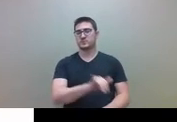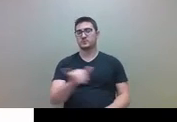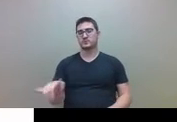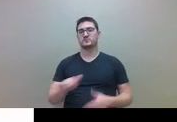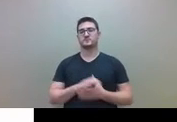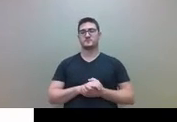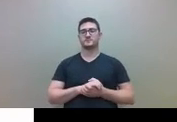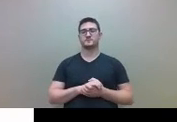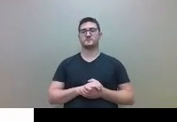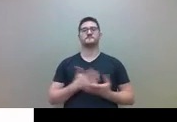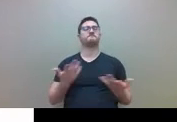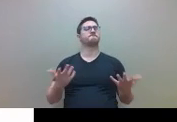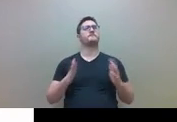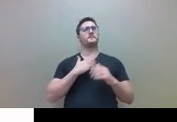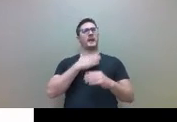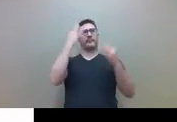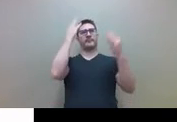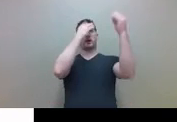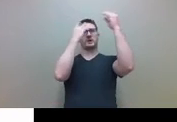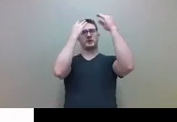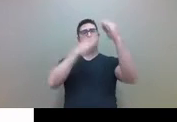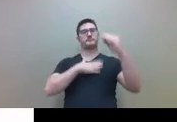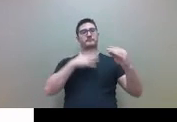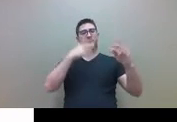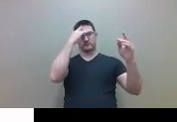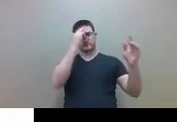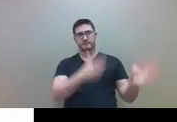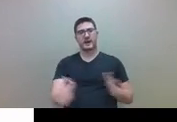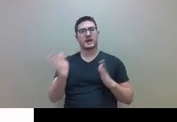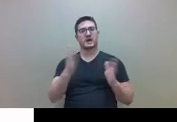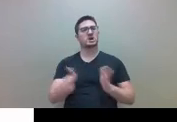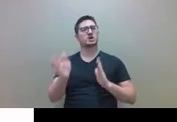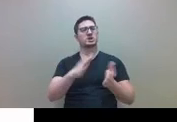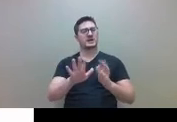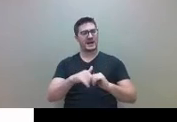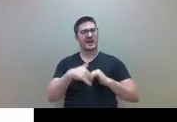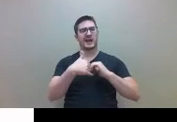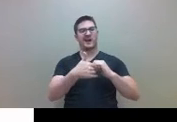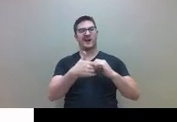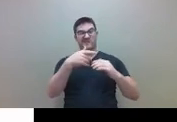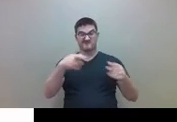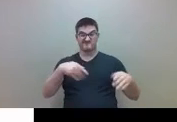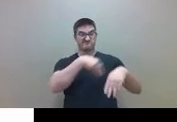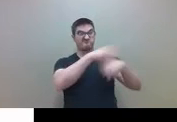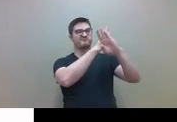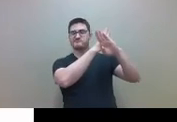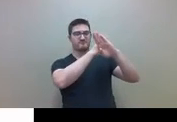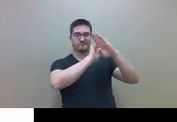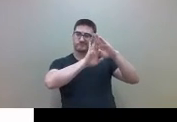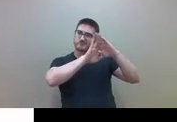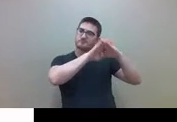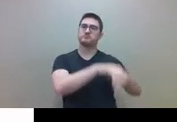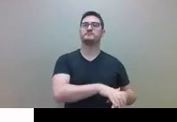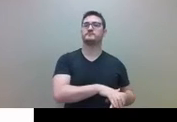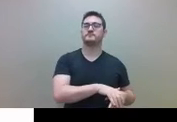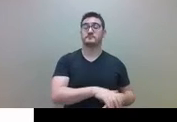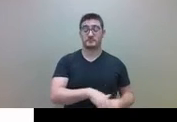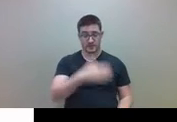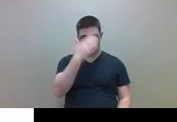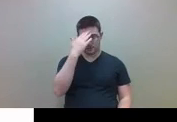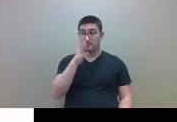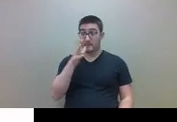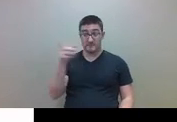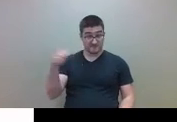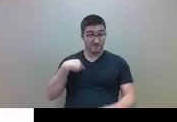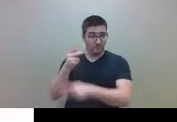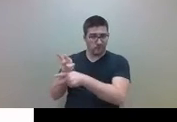how can I change my way of thinking so that I remember when my mom, I was at one point, PSWs in and out, in and out, in and out.